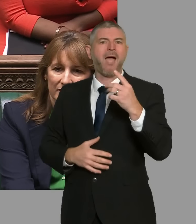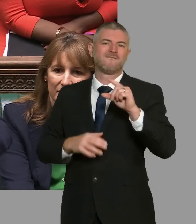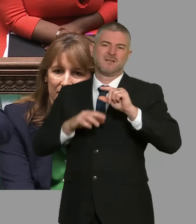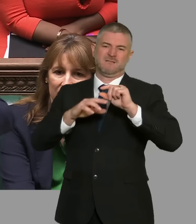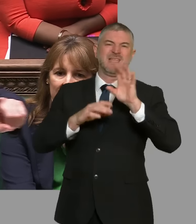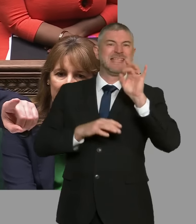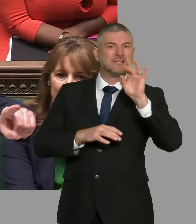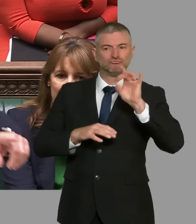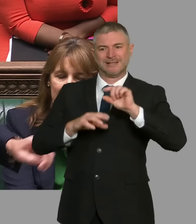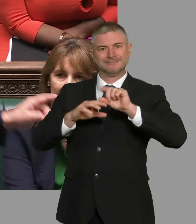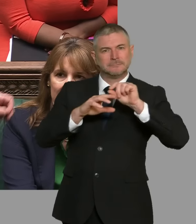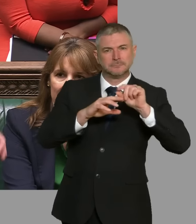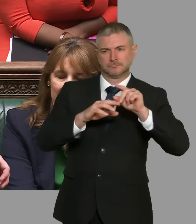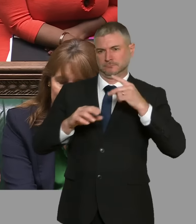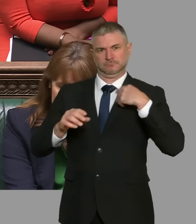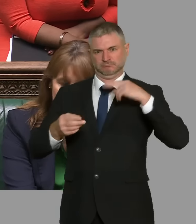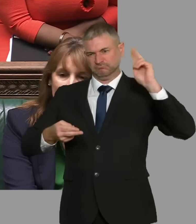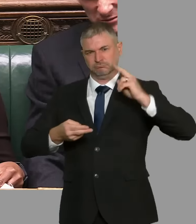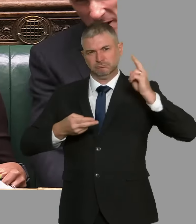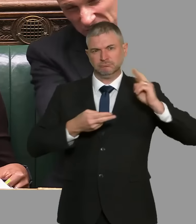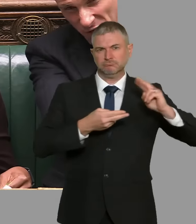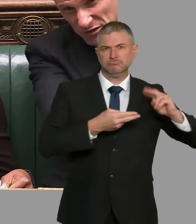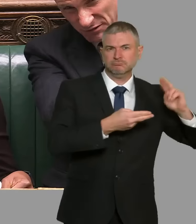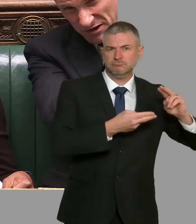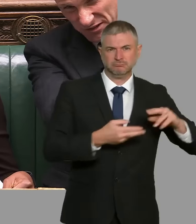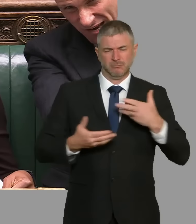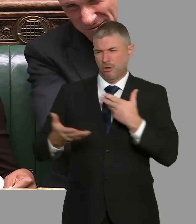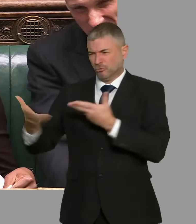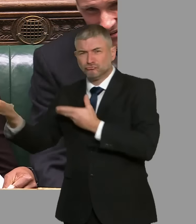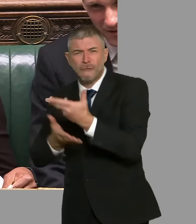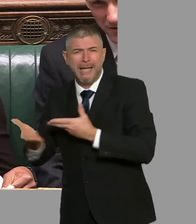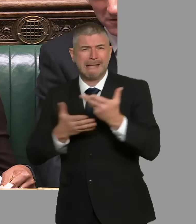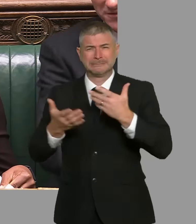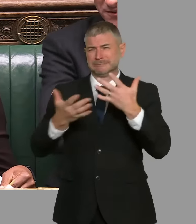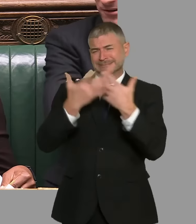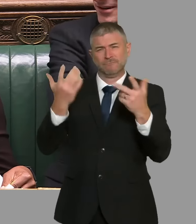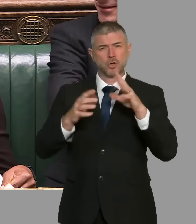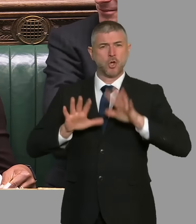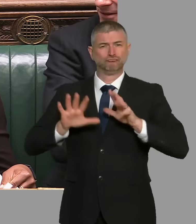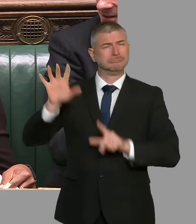US and India, all of which they oppose, we've delivered. And I can update the House.